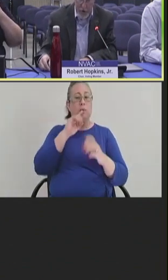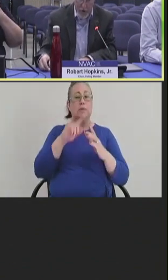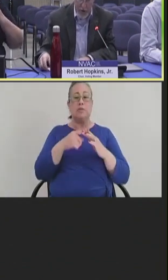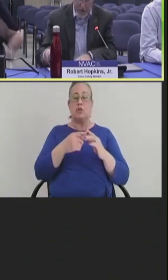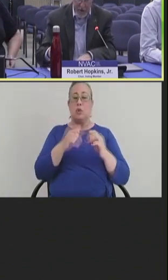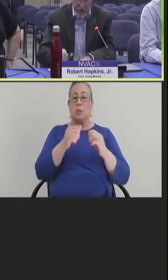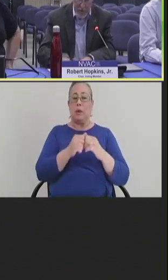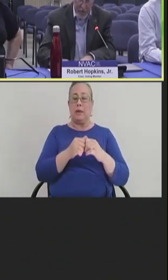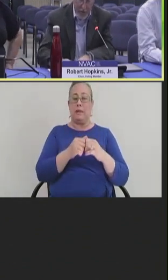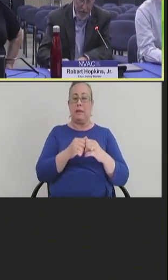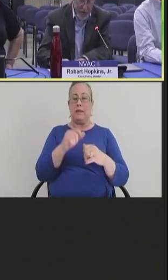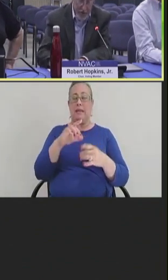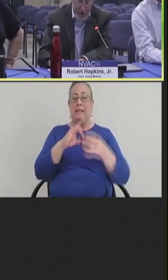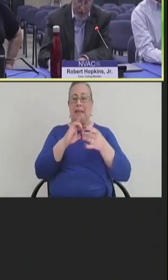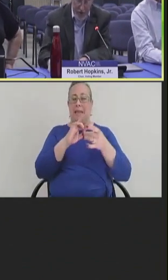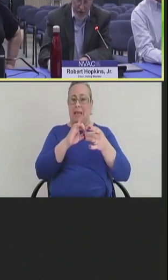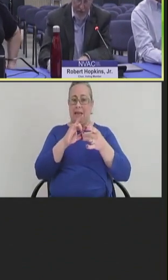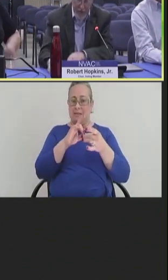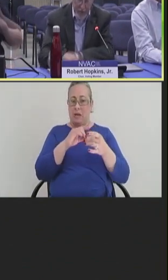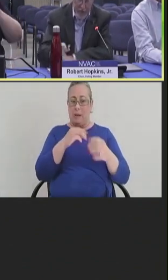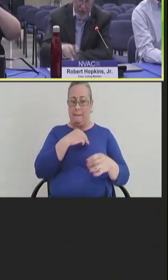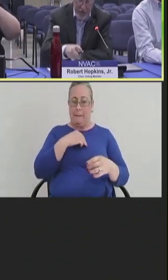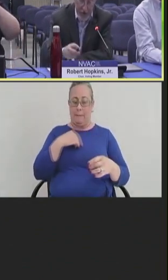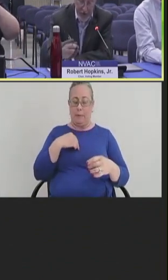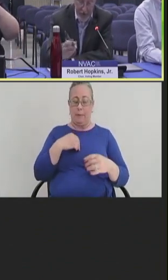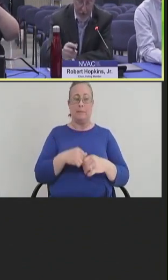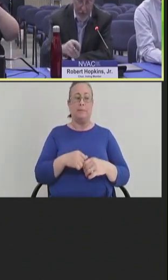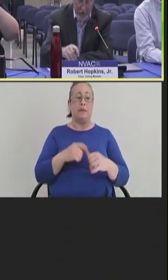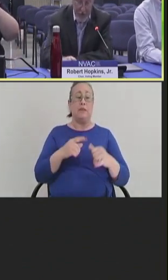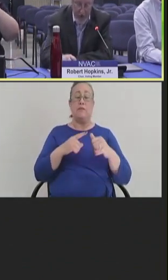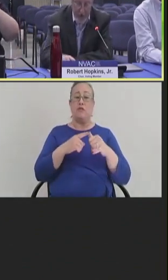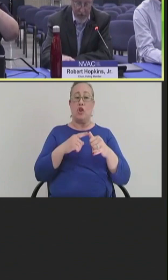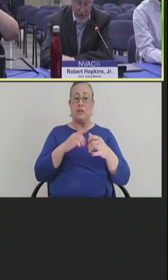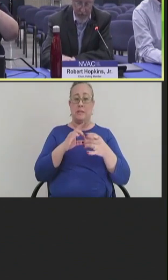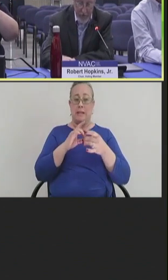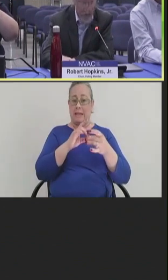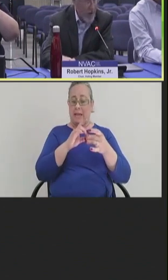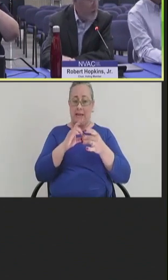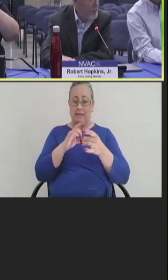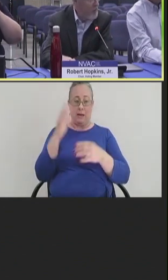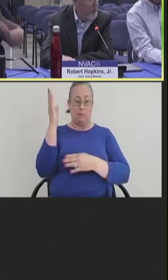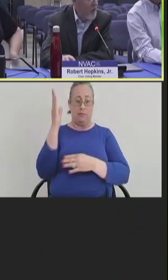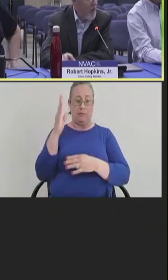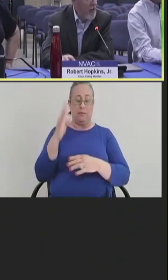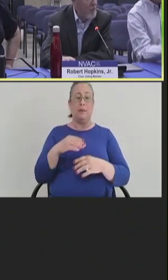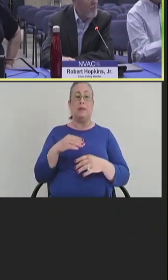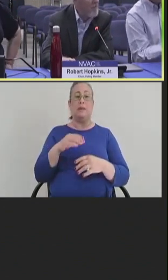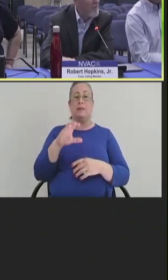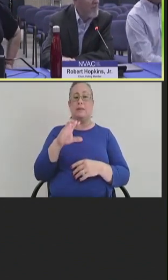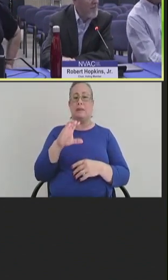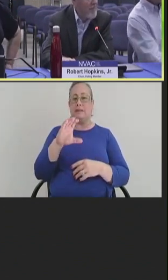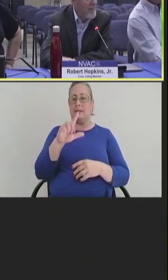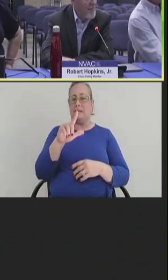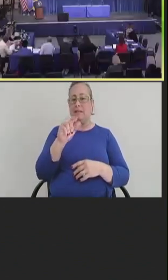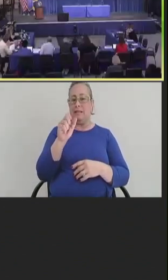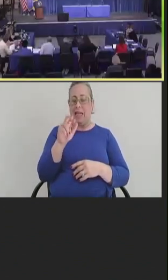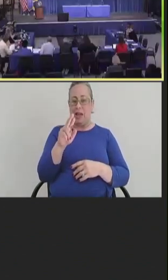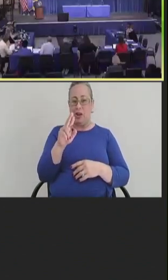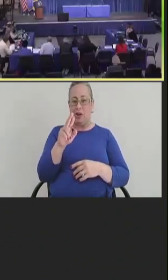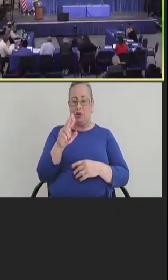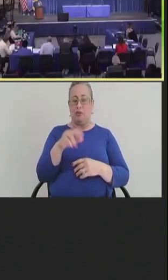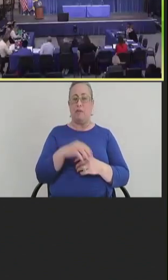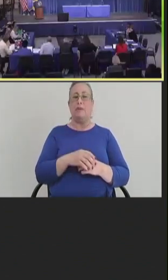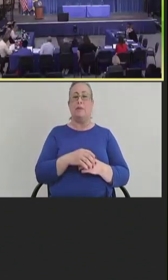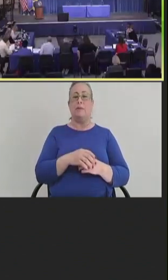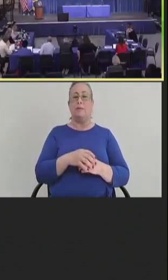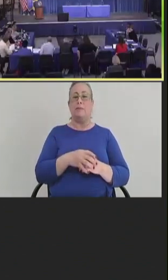our liaison members. Our first liaison presentation from AIM is Claire Hannon. Not